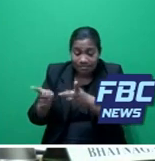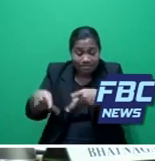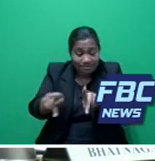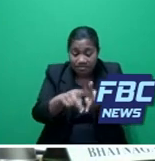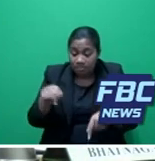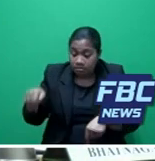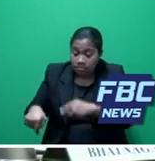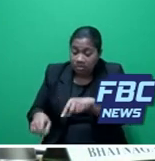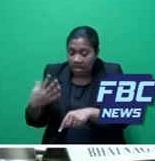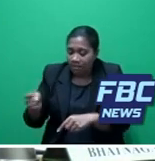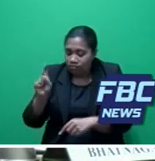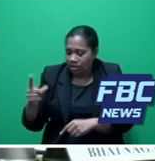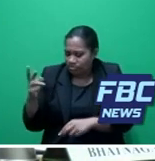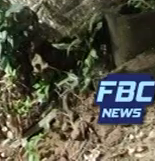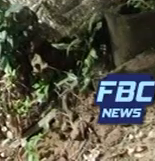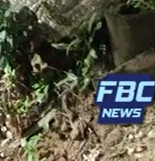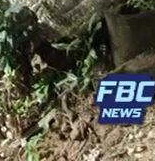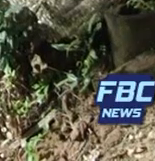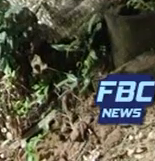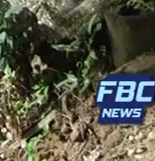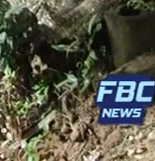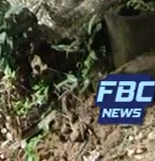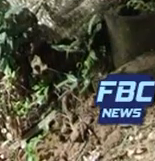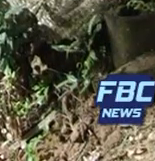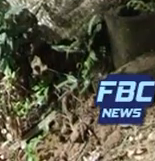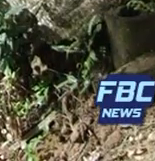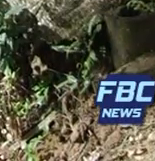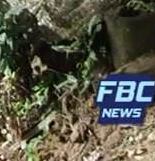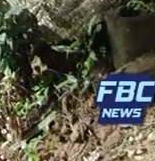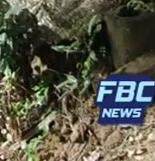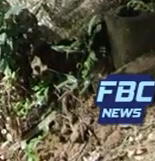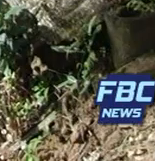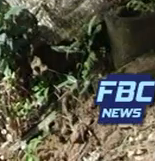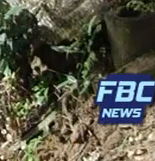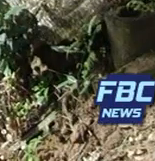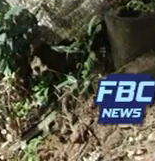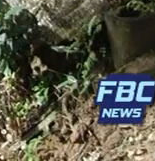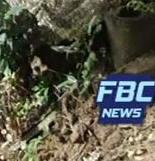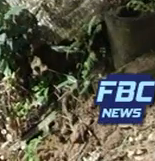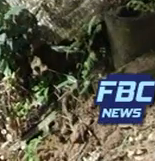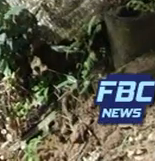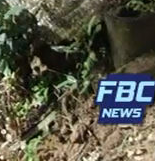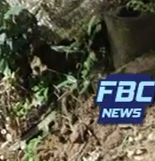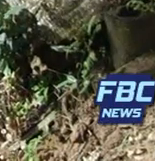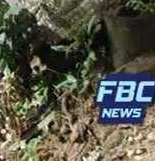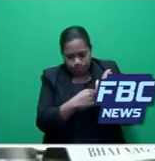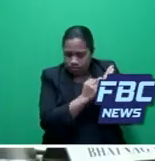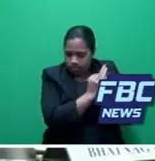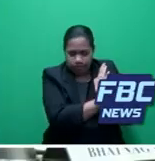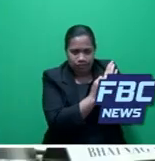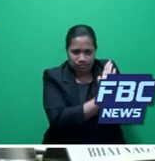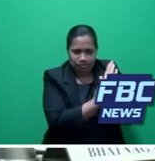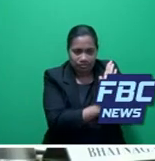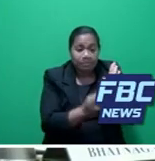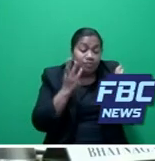that in my area I've visited all the floodgates, and they should sign off that it's all in order. So the moment they raise